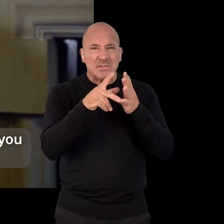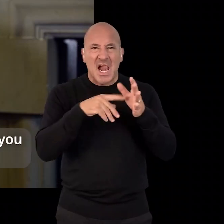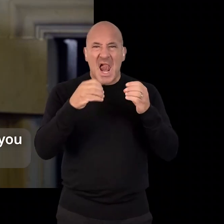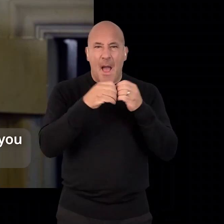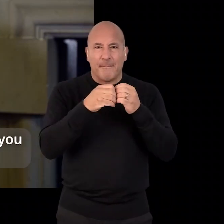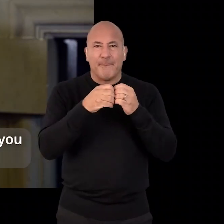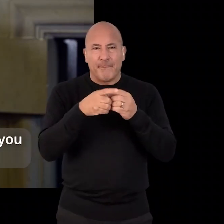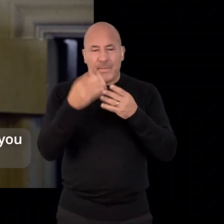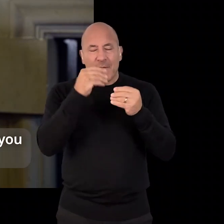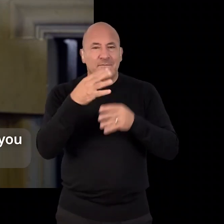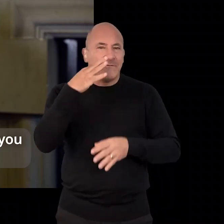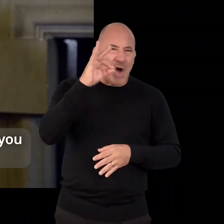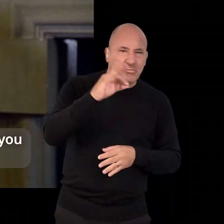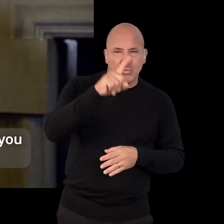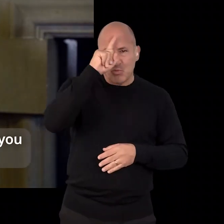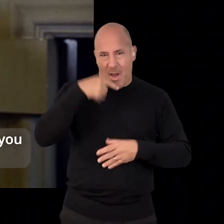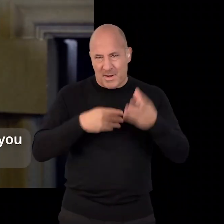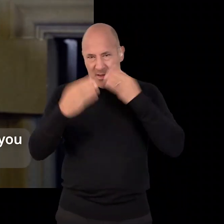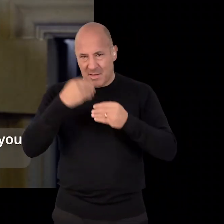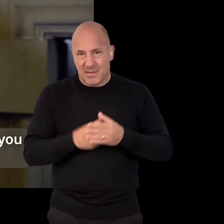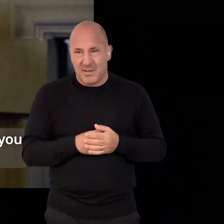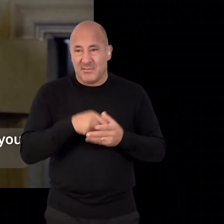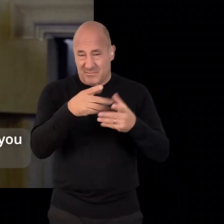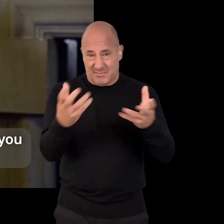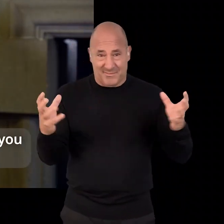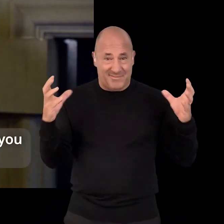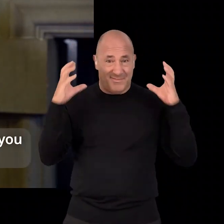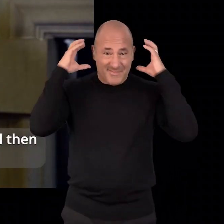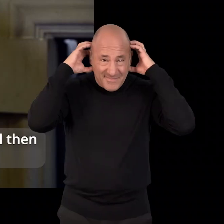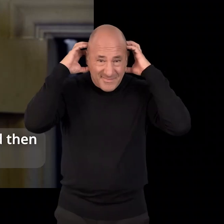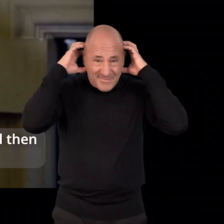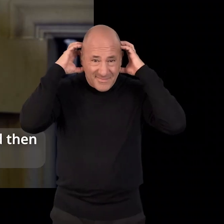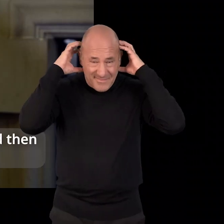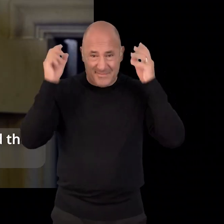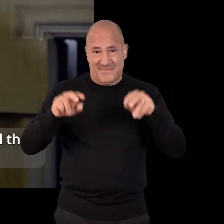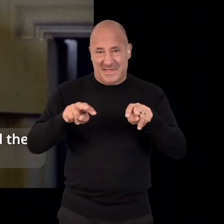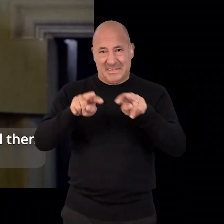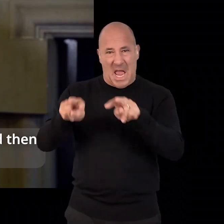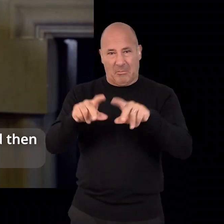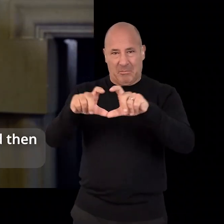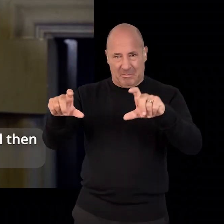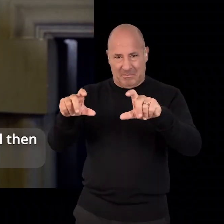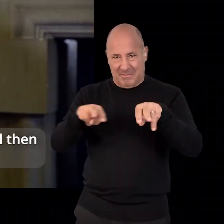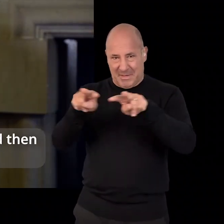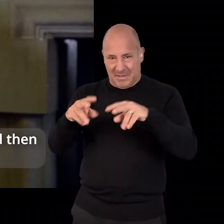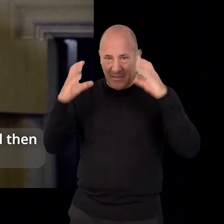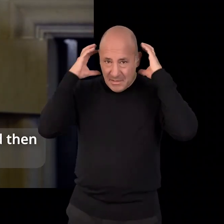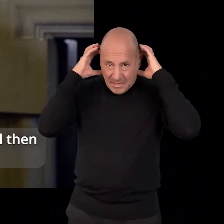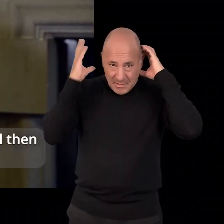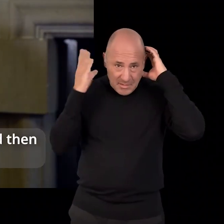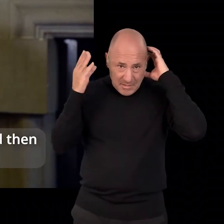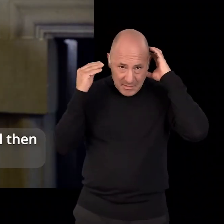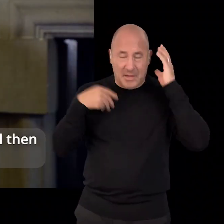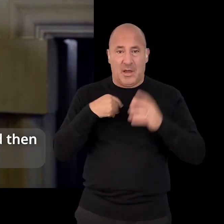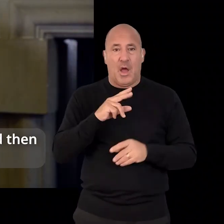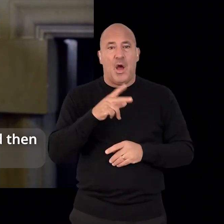language laboratory where you practiced your French or German, and you had headphones on and they played a tape, and